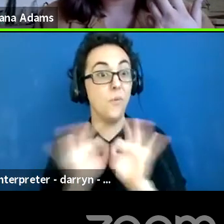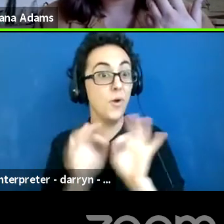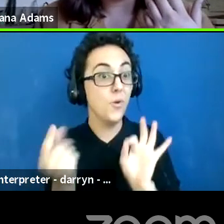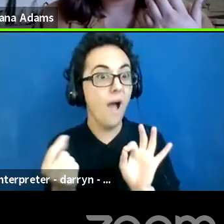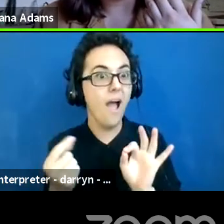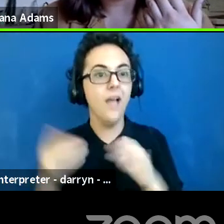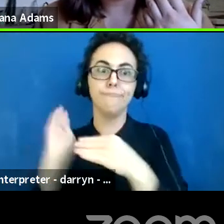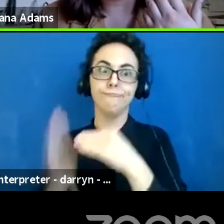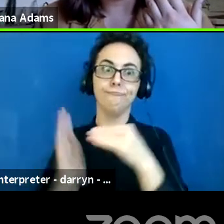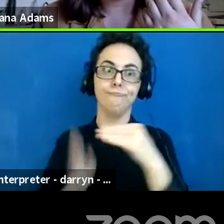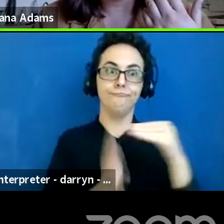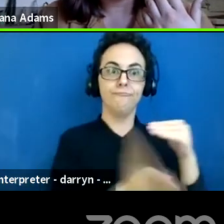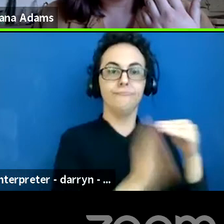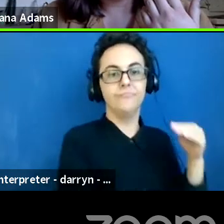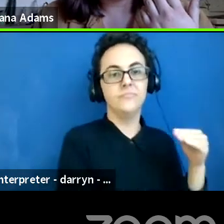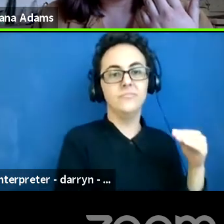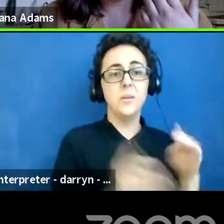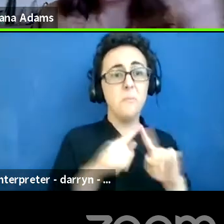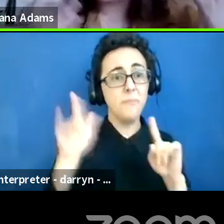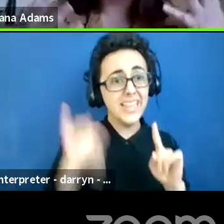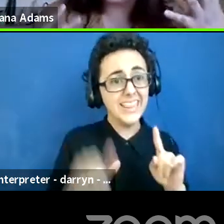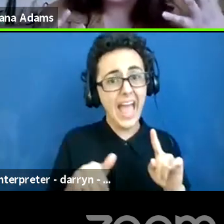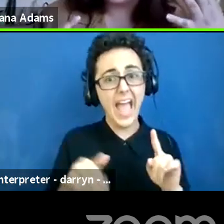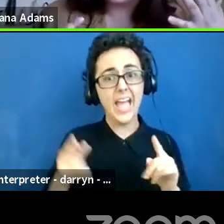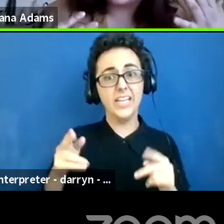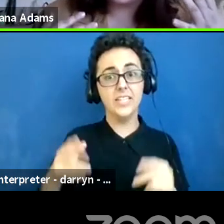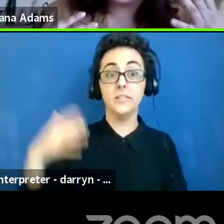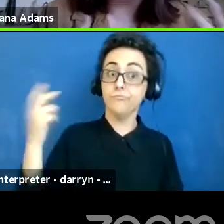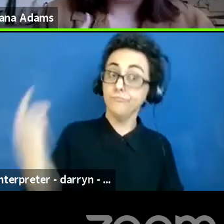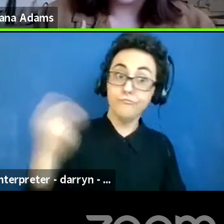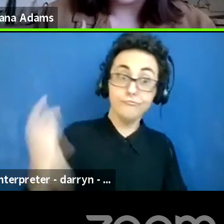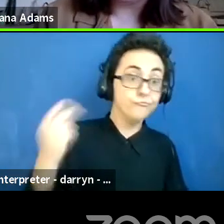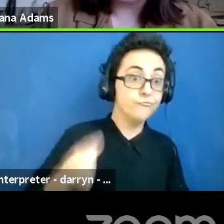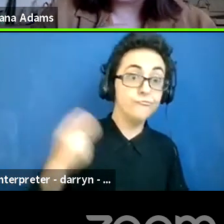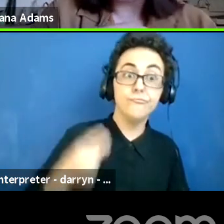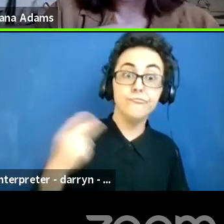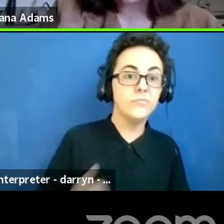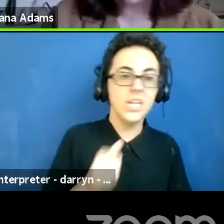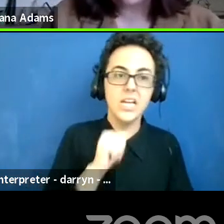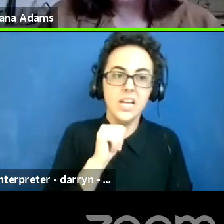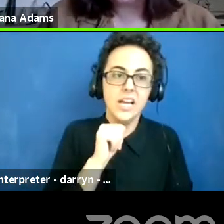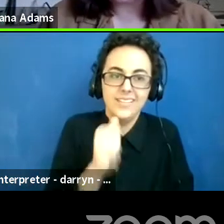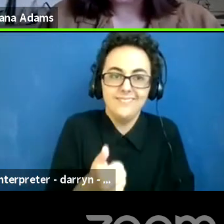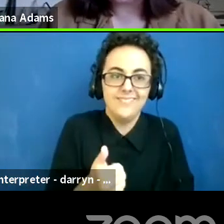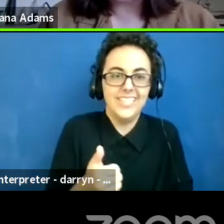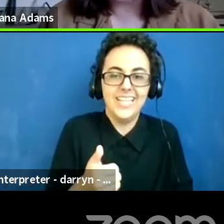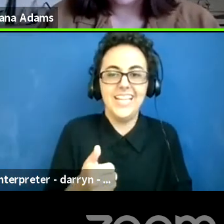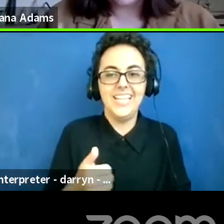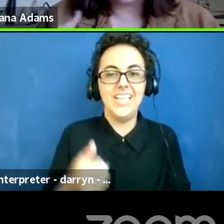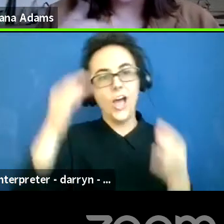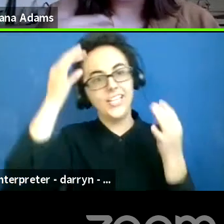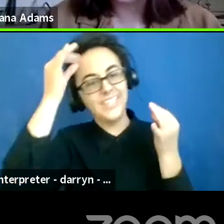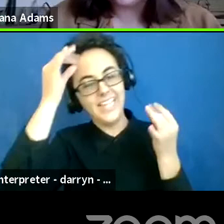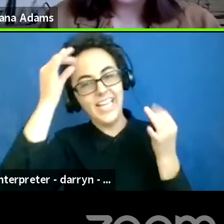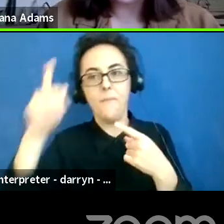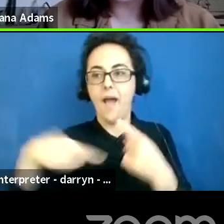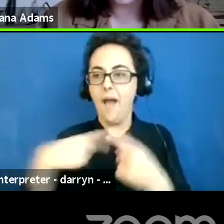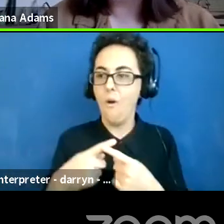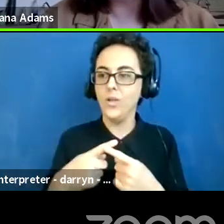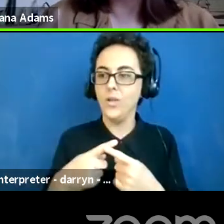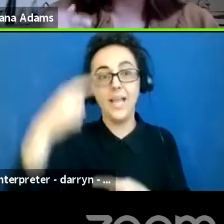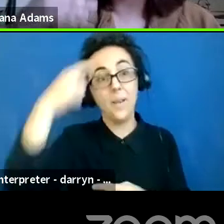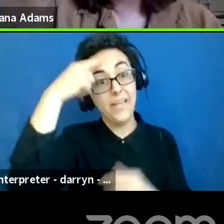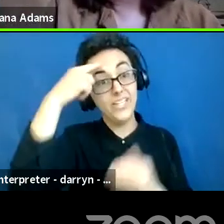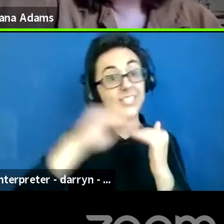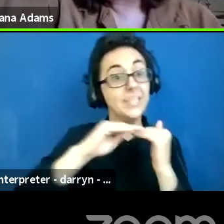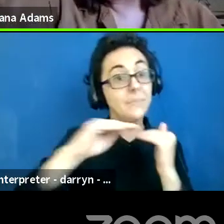doesn't like take in account like mental stability of like some people who do have problems, you know, who struggle with those